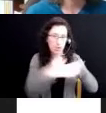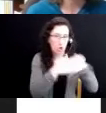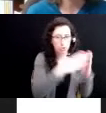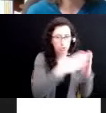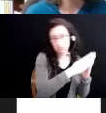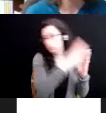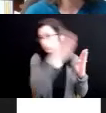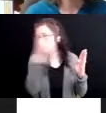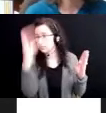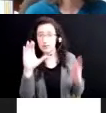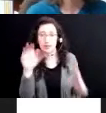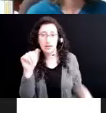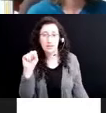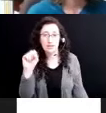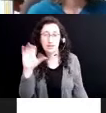of the Cascades,